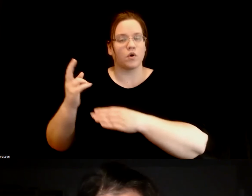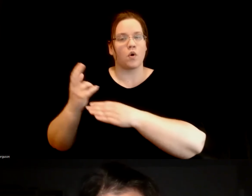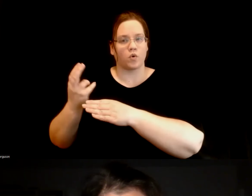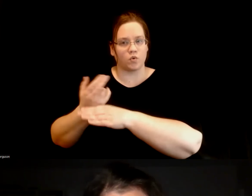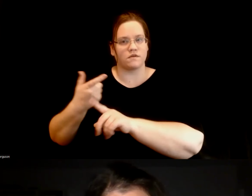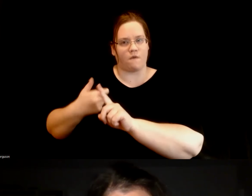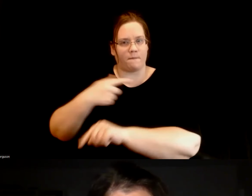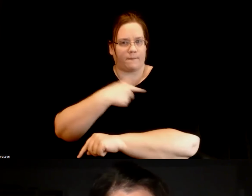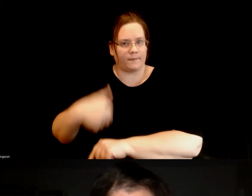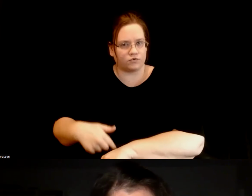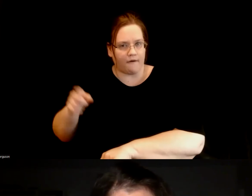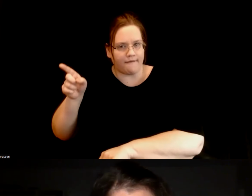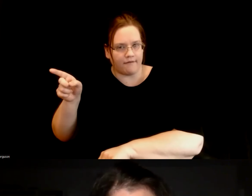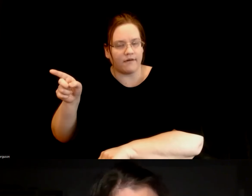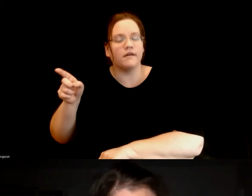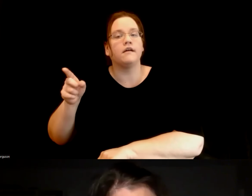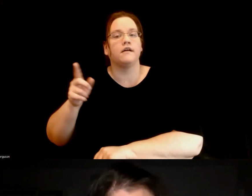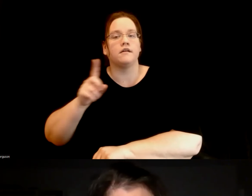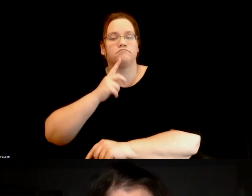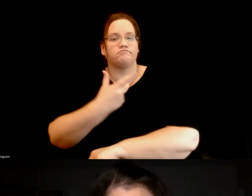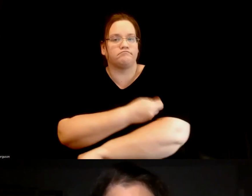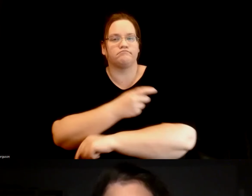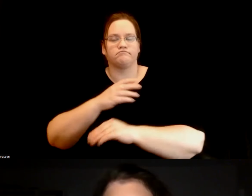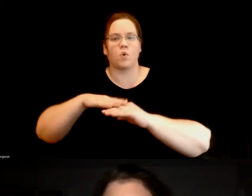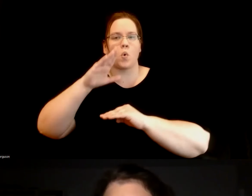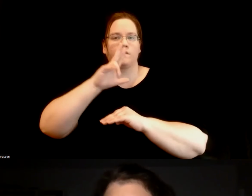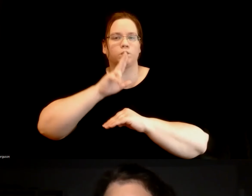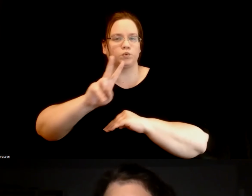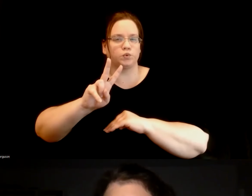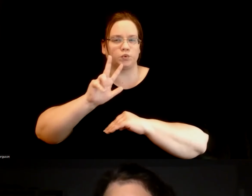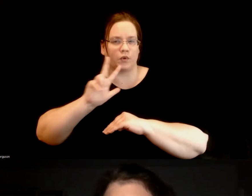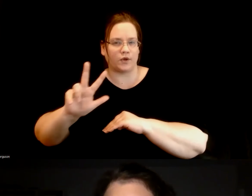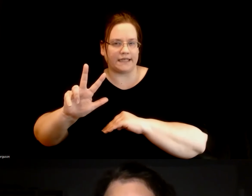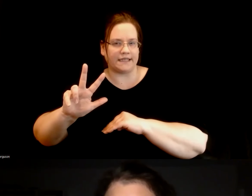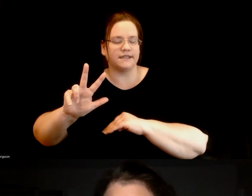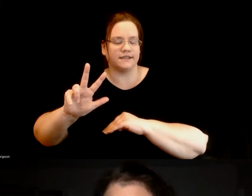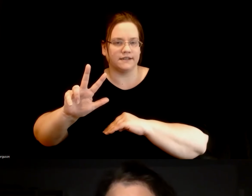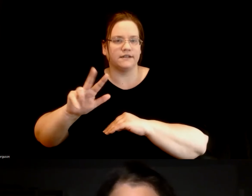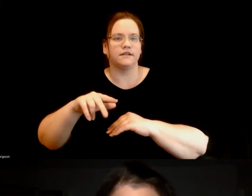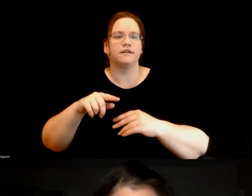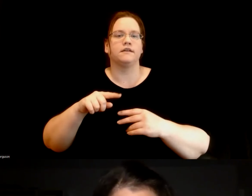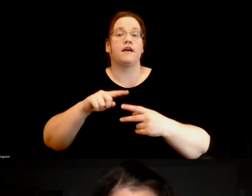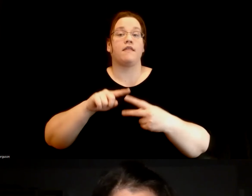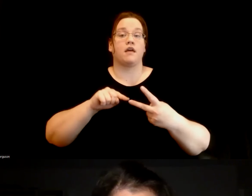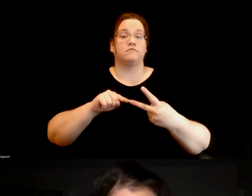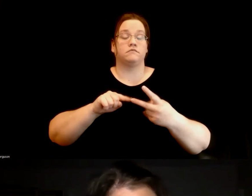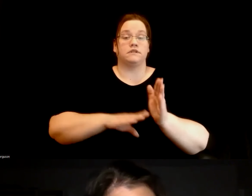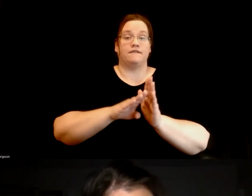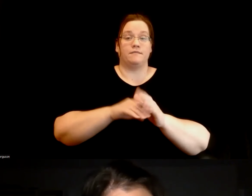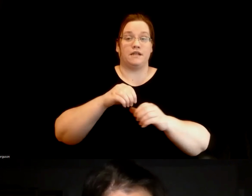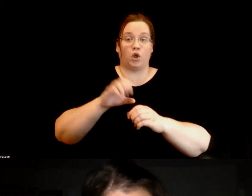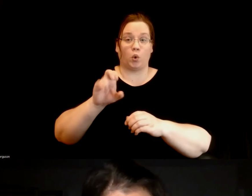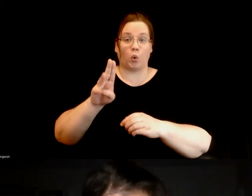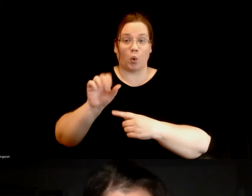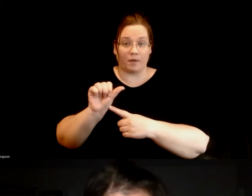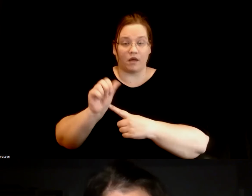from China, and they're vaccinating those above 2 or 3. And then the vaccine developed in Cuba is being used by a few